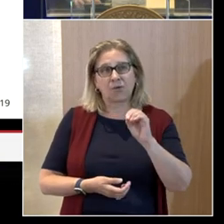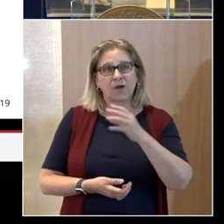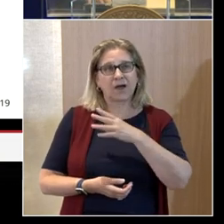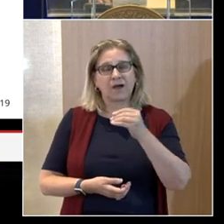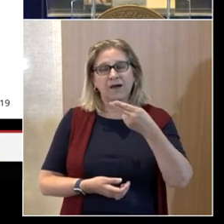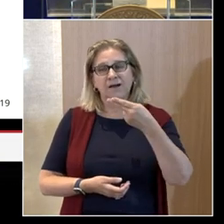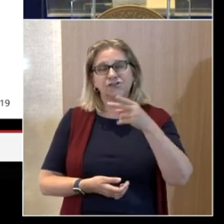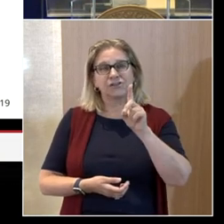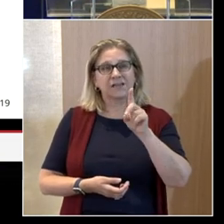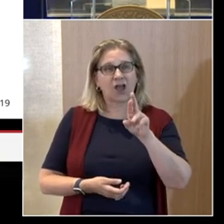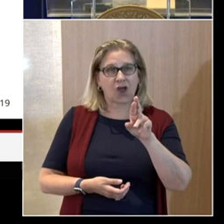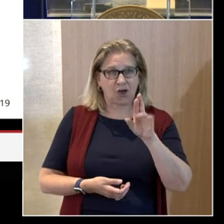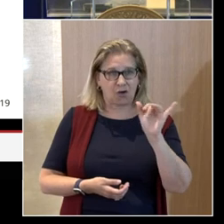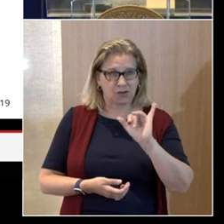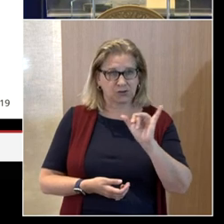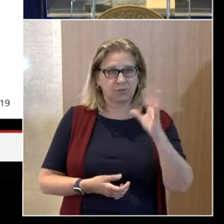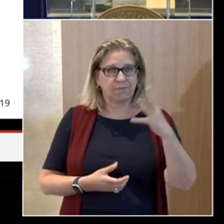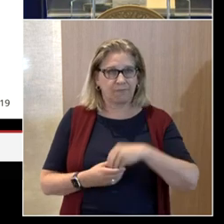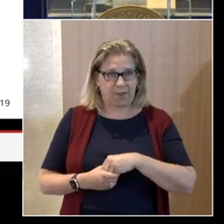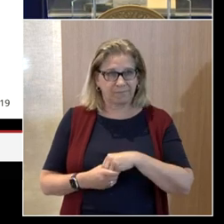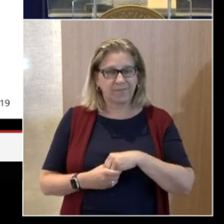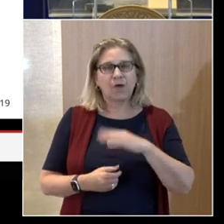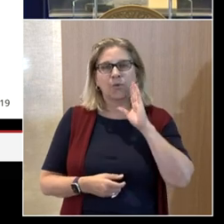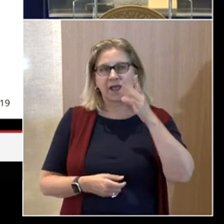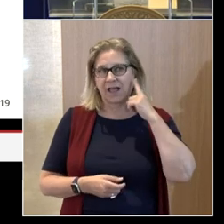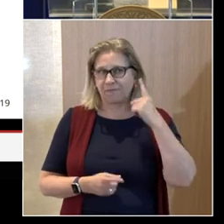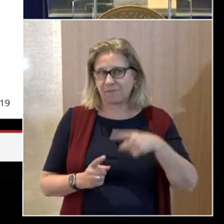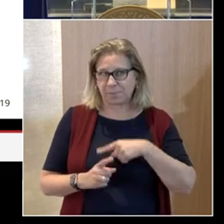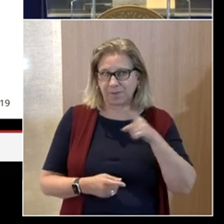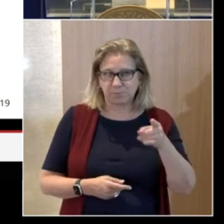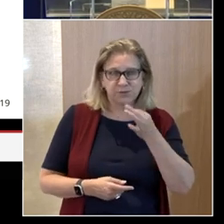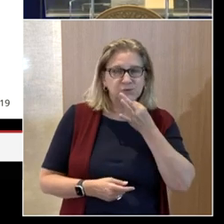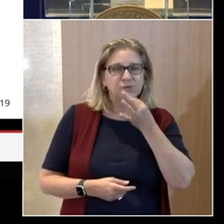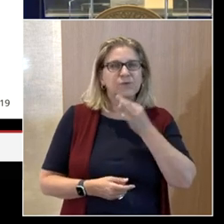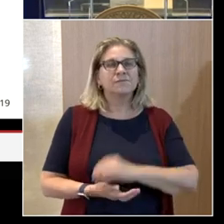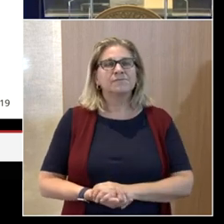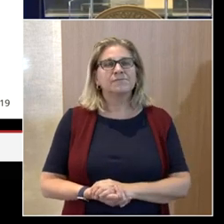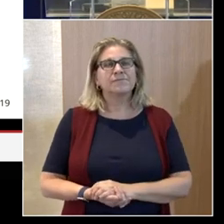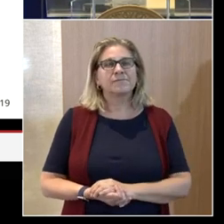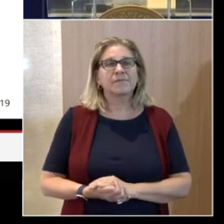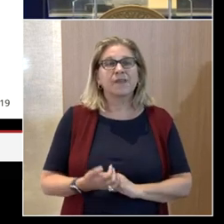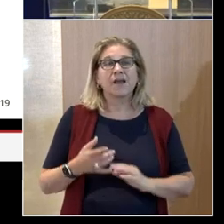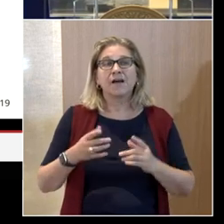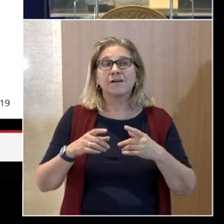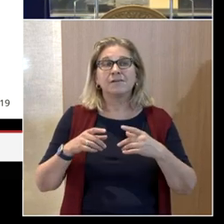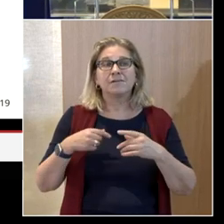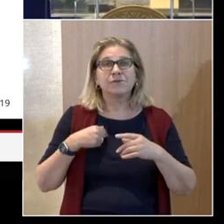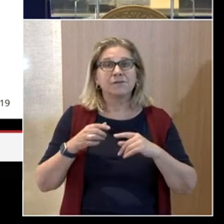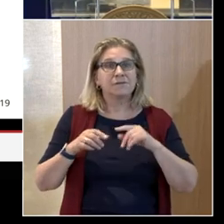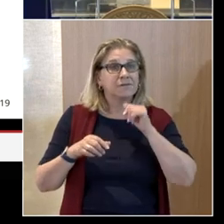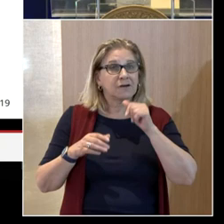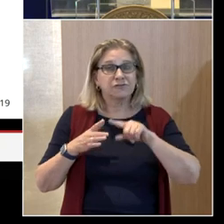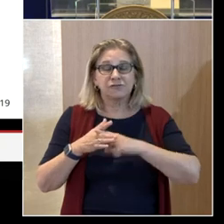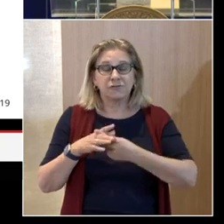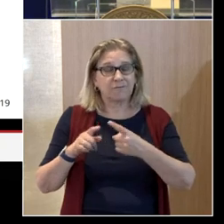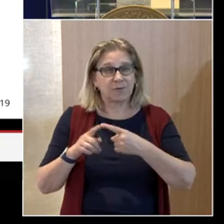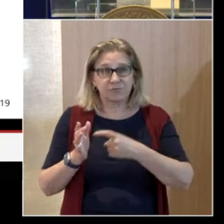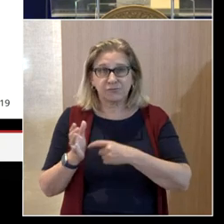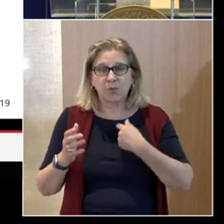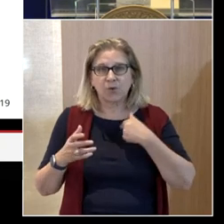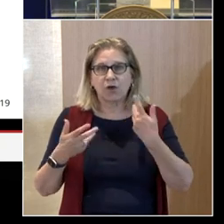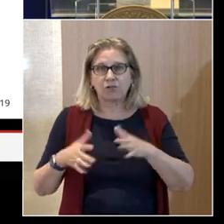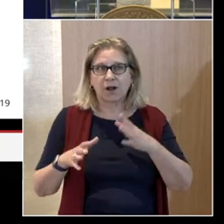Okay, so I think you've heard, we're not starting from scratch. There is already a lot of momentum that has